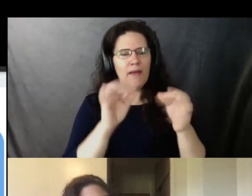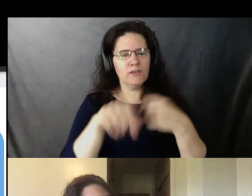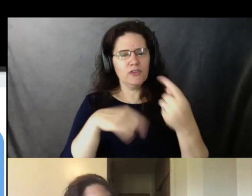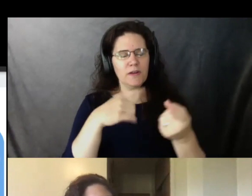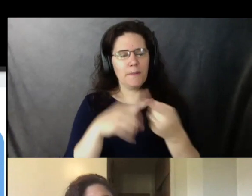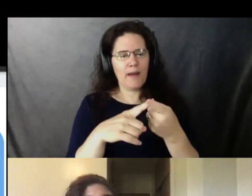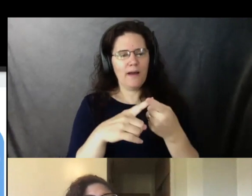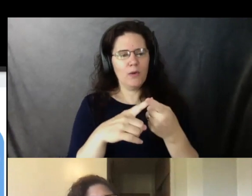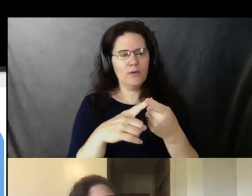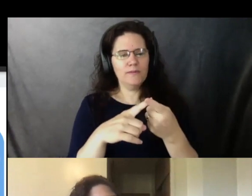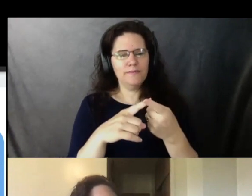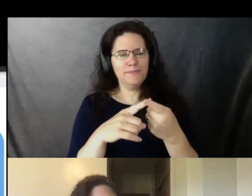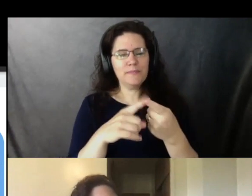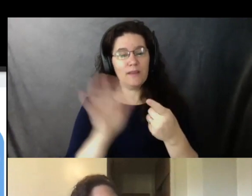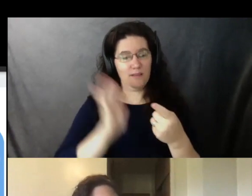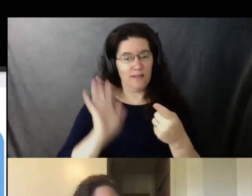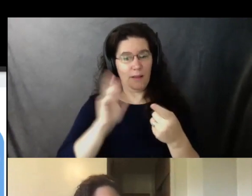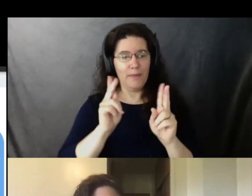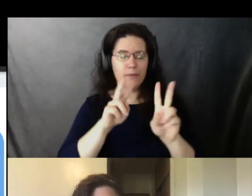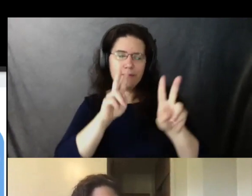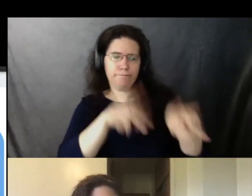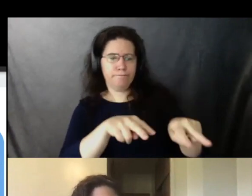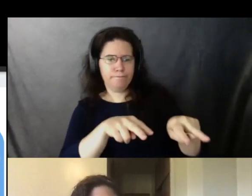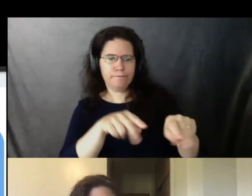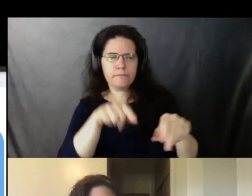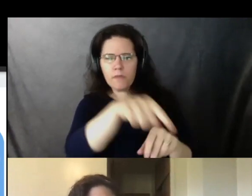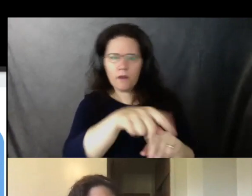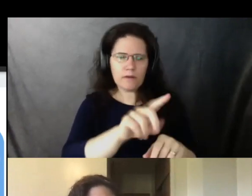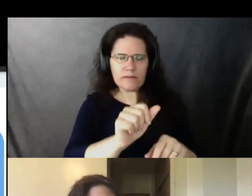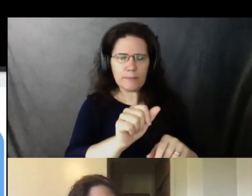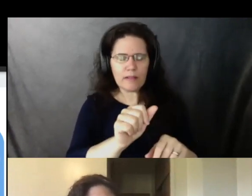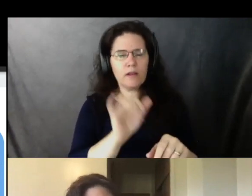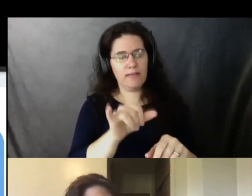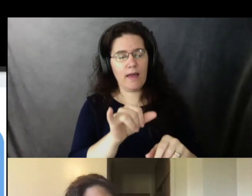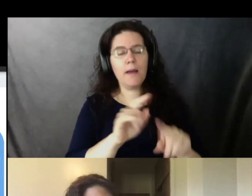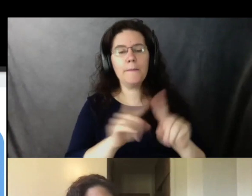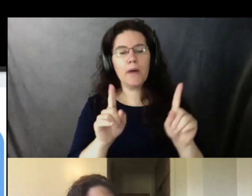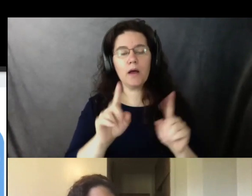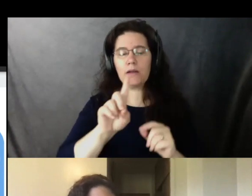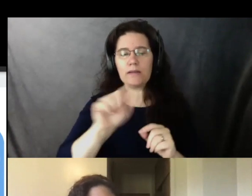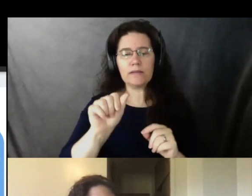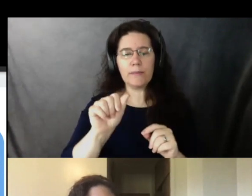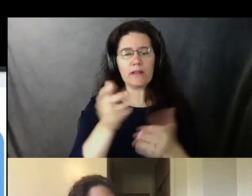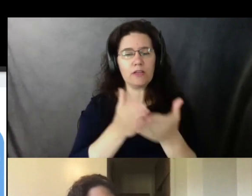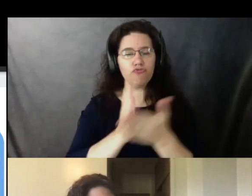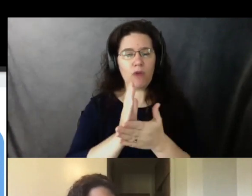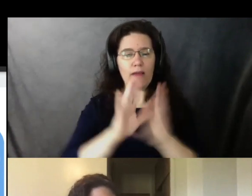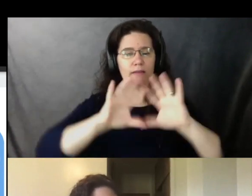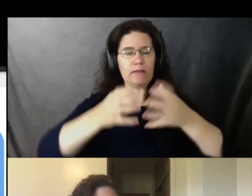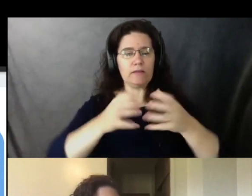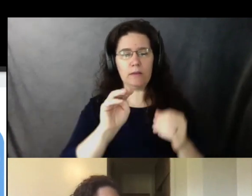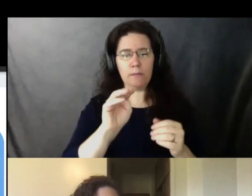disabilities, one of the things that the disability rights movement did was change that